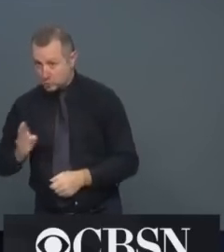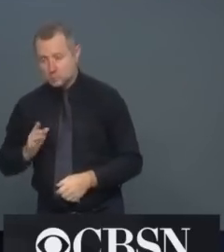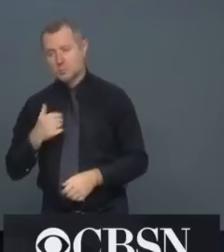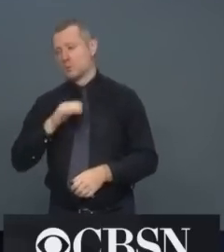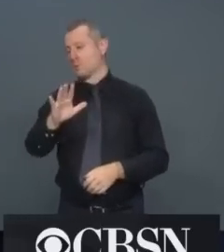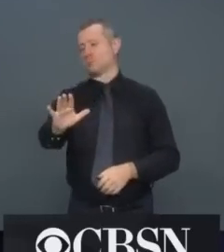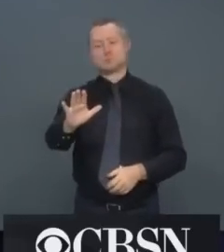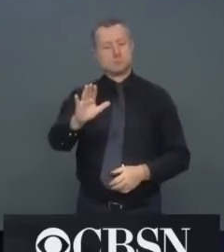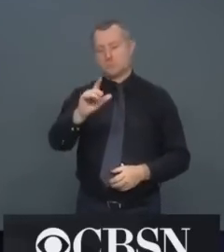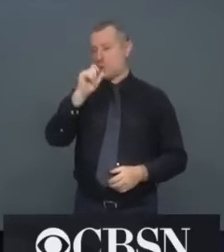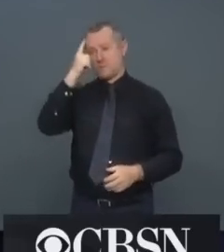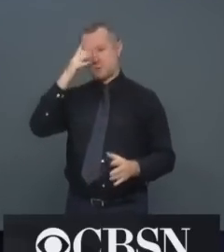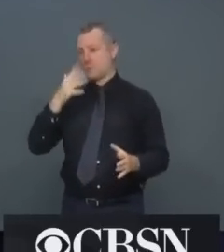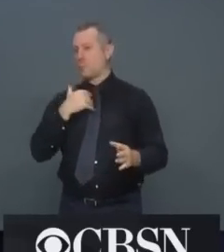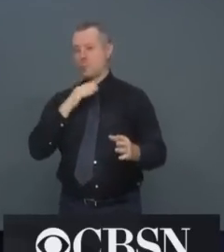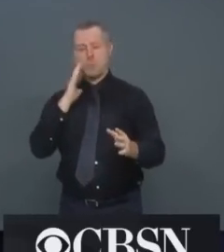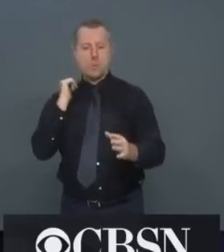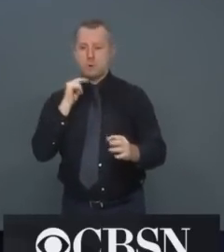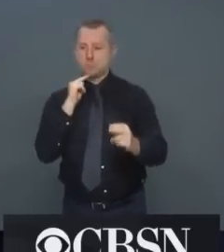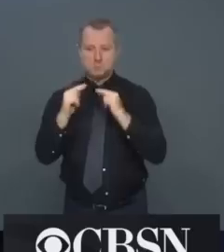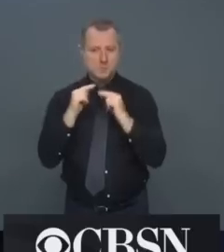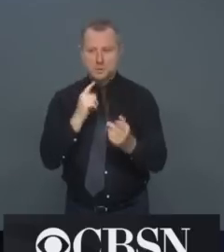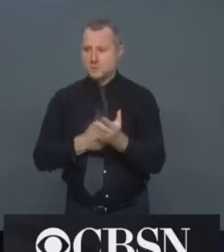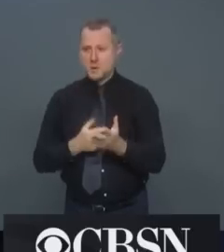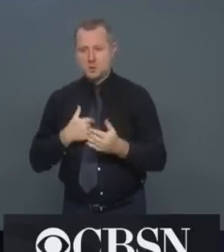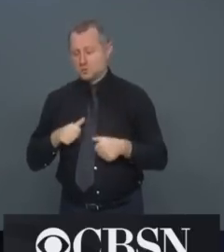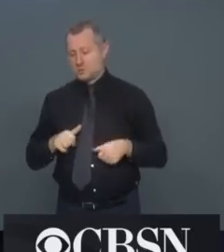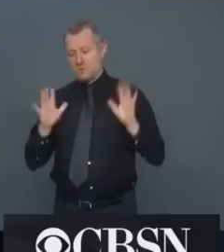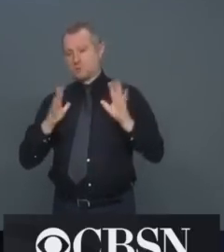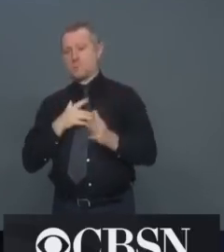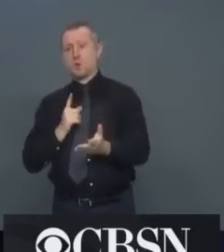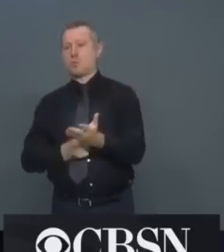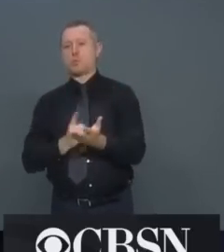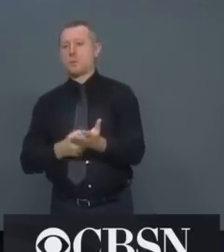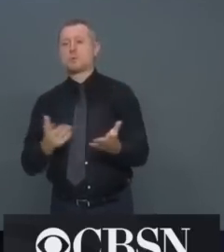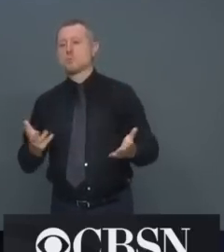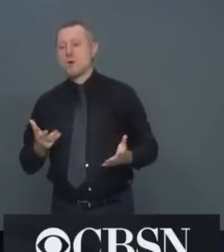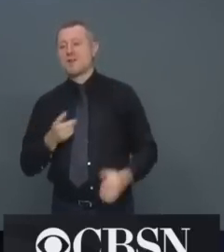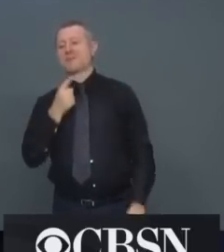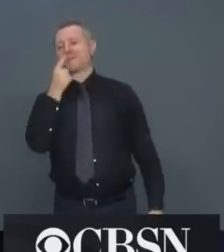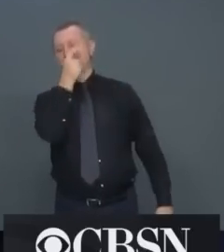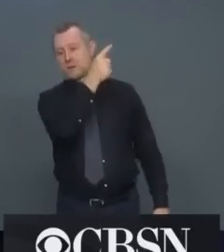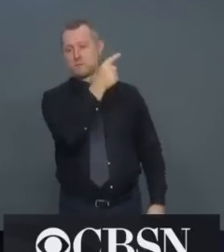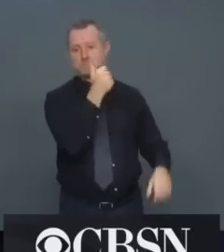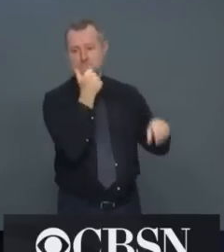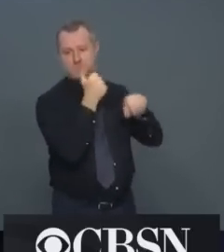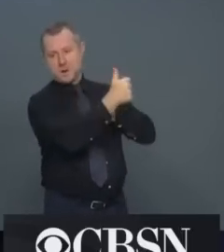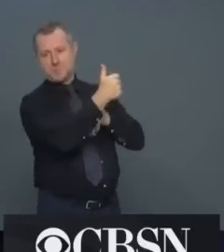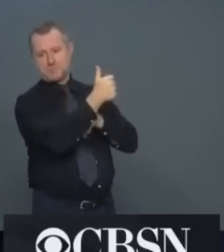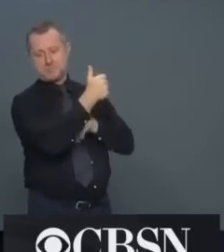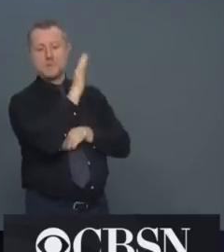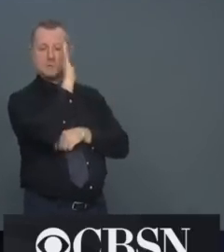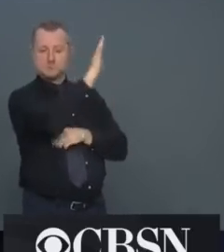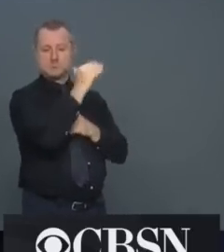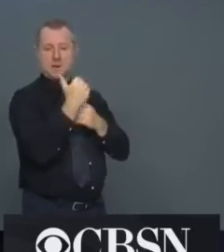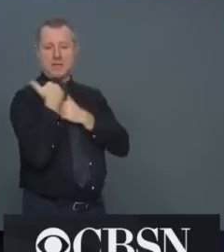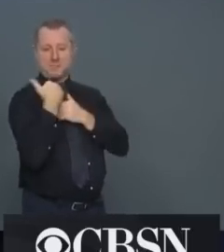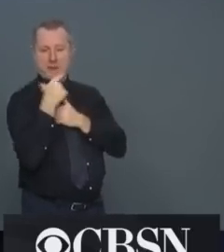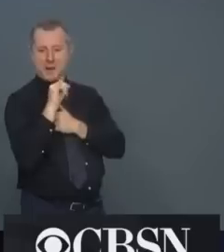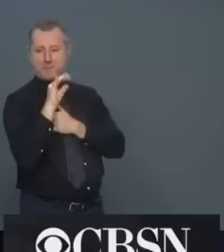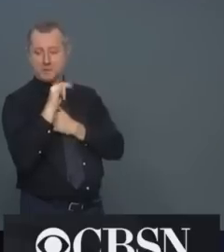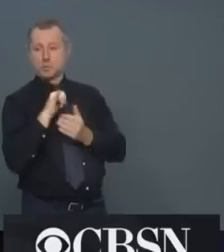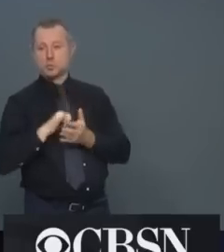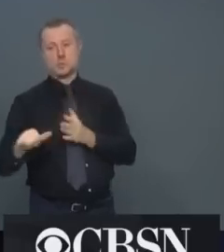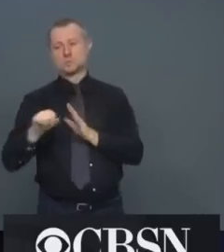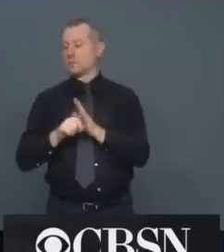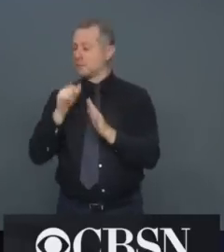the first point of liability. Washington is liable. New York State is not liable.